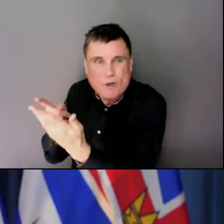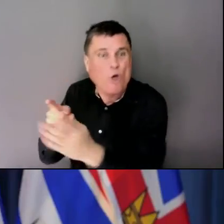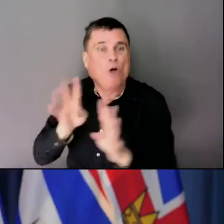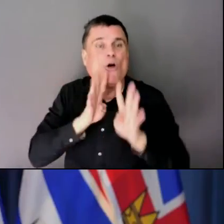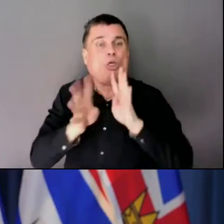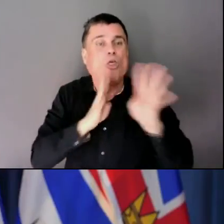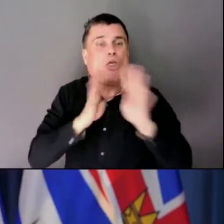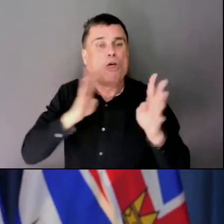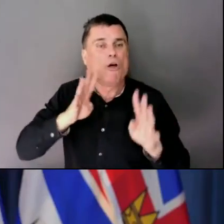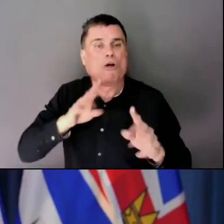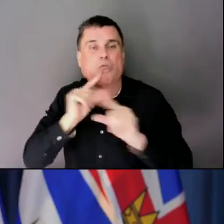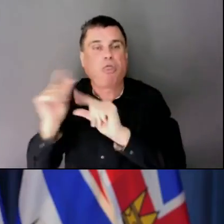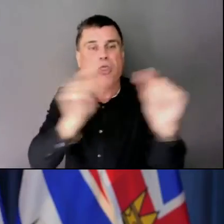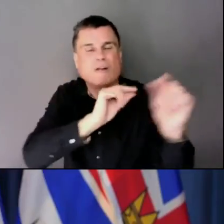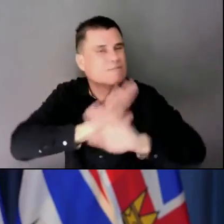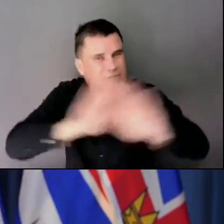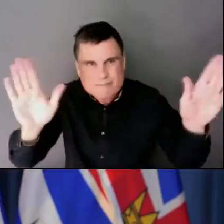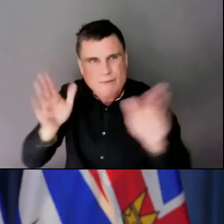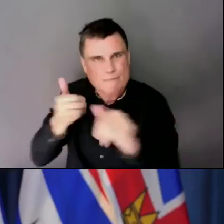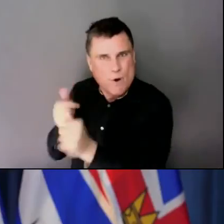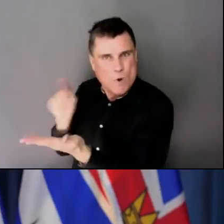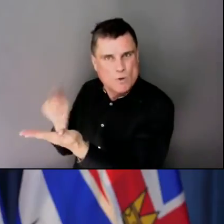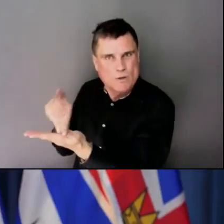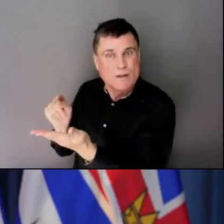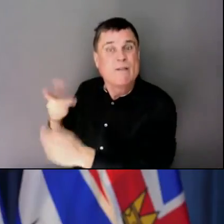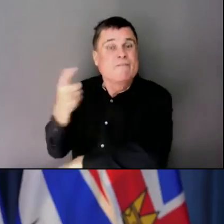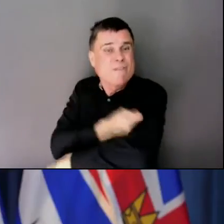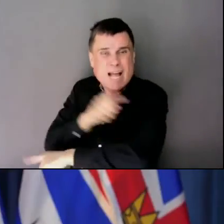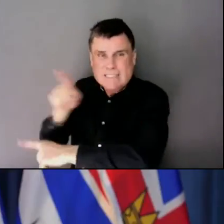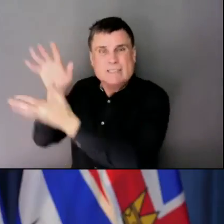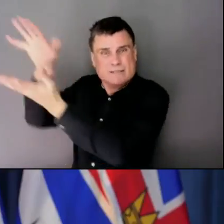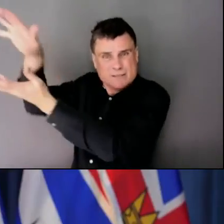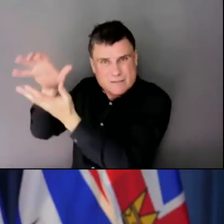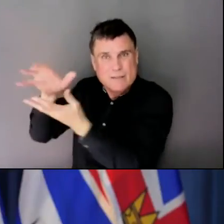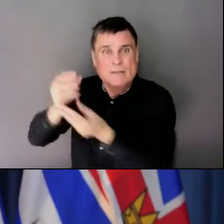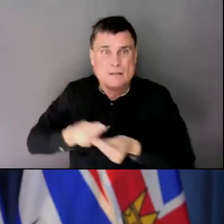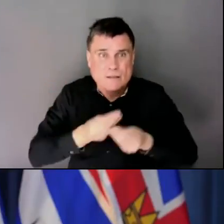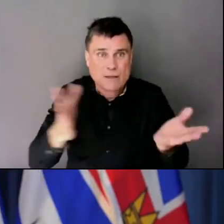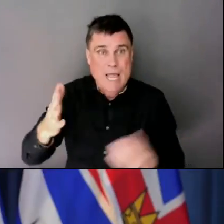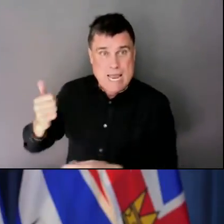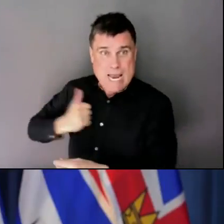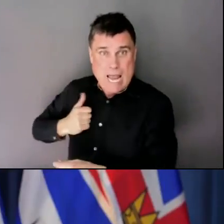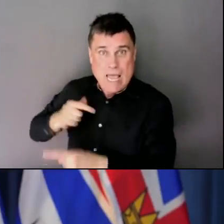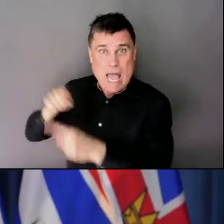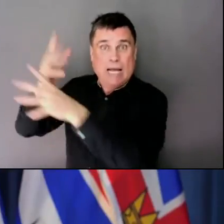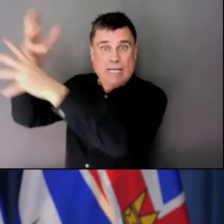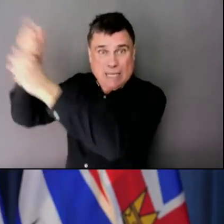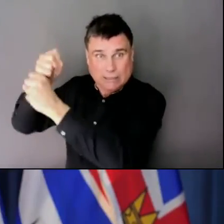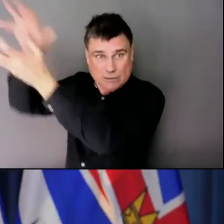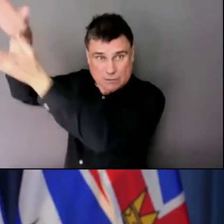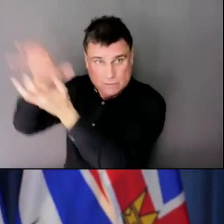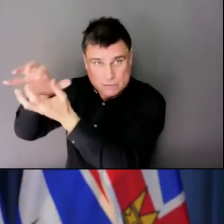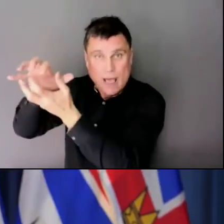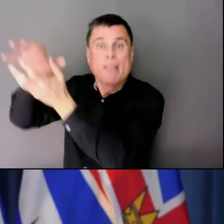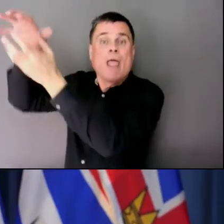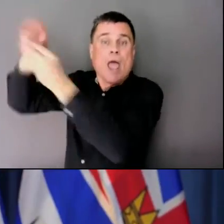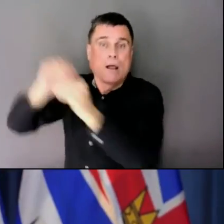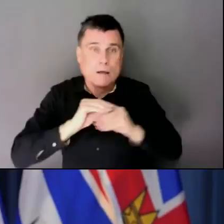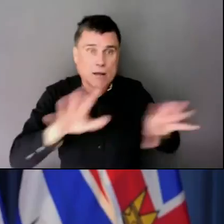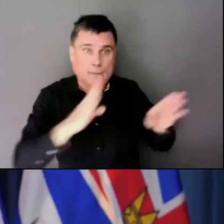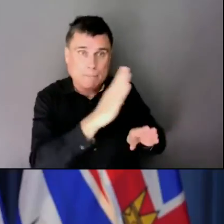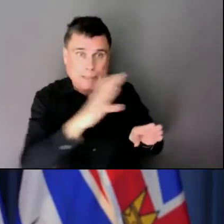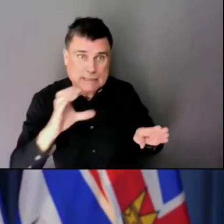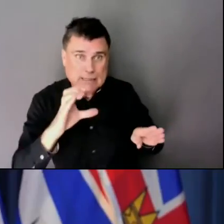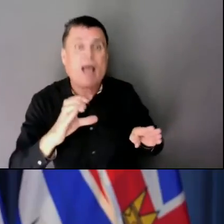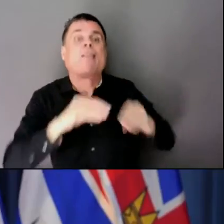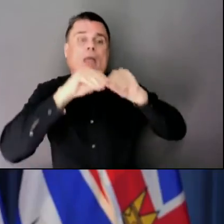can to get vaccines into Canada, into British Columbia, and into the arms of British Columbians. Do you have a follow-up, Richard? There